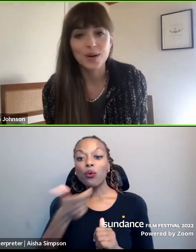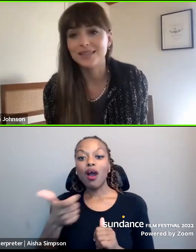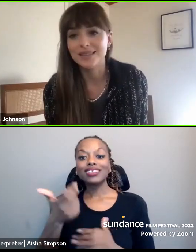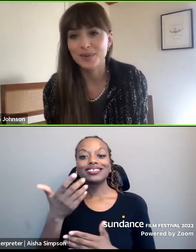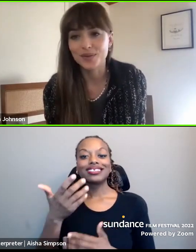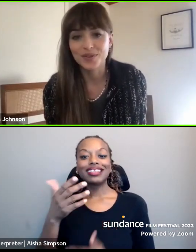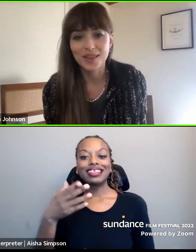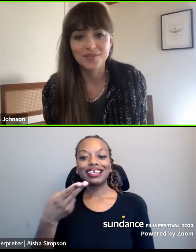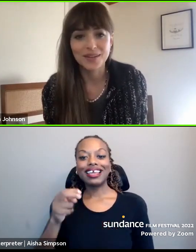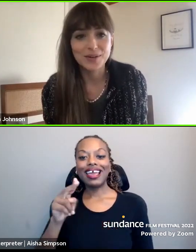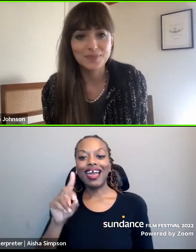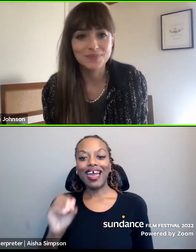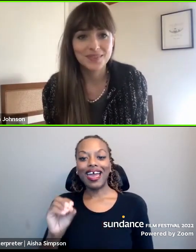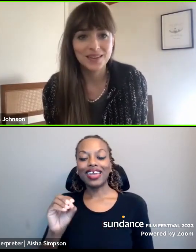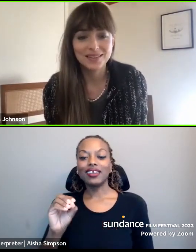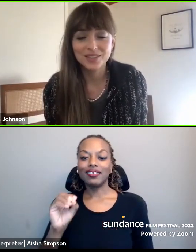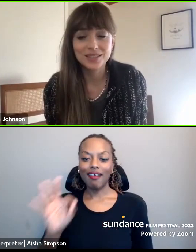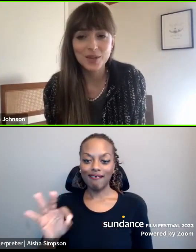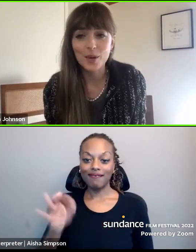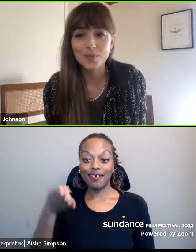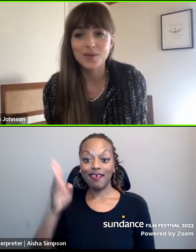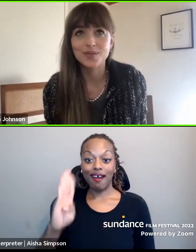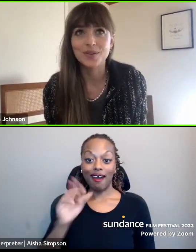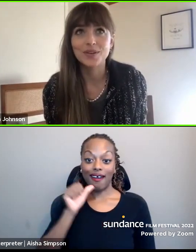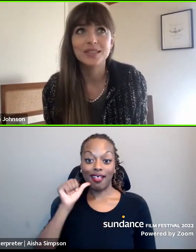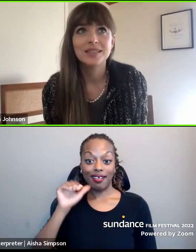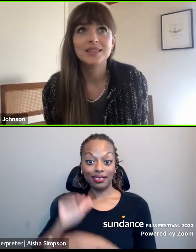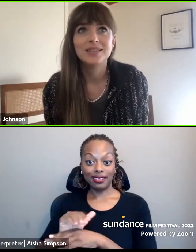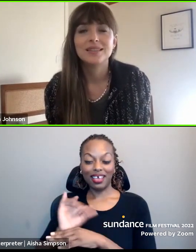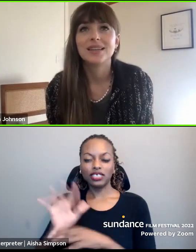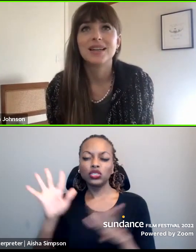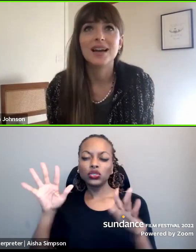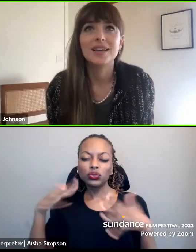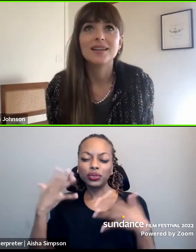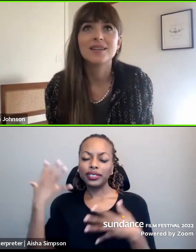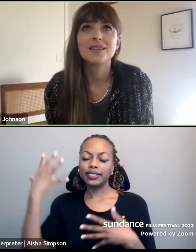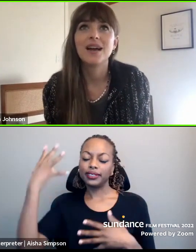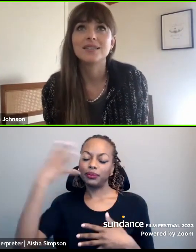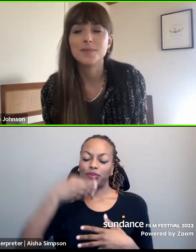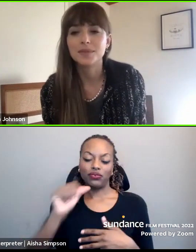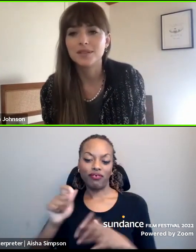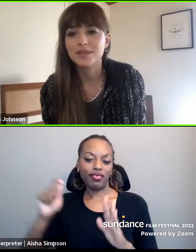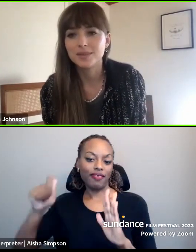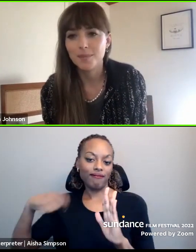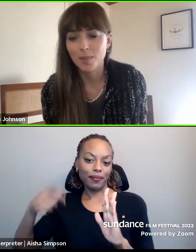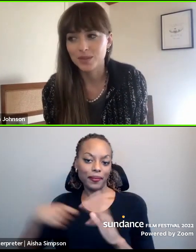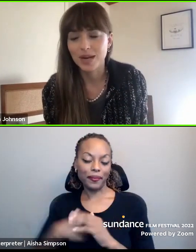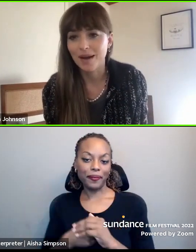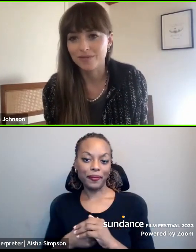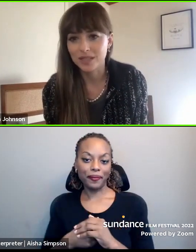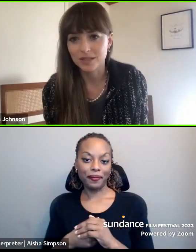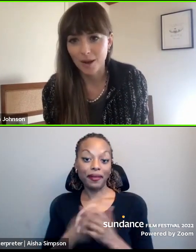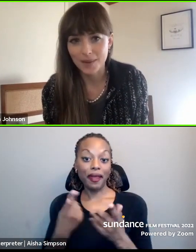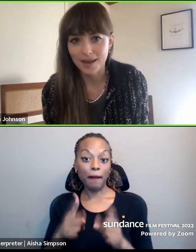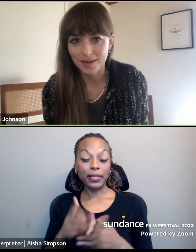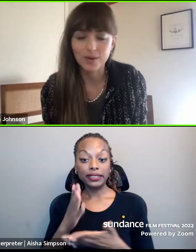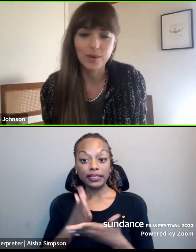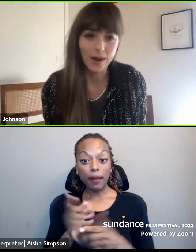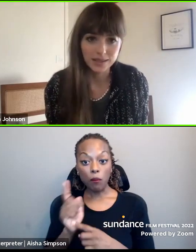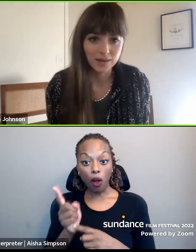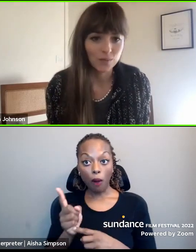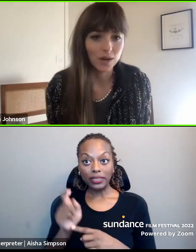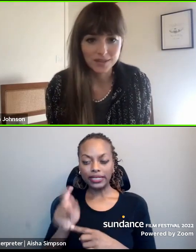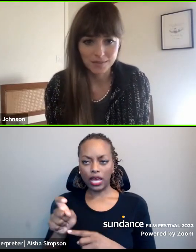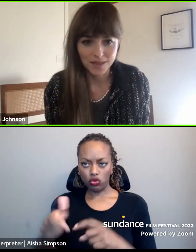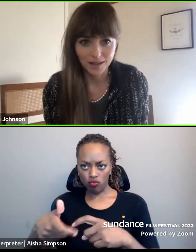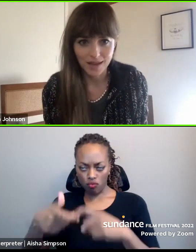so crazy beautiful, that film. Just so beautiful that I, at some moments, would have to stop it and